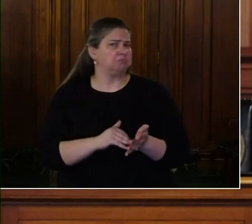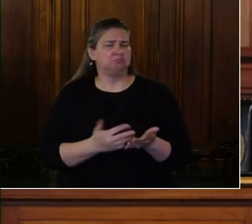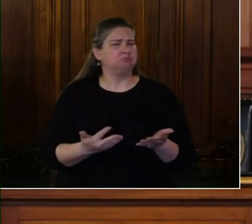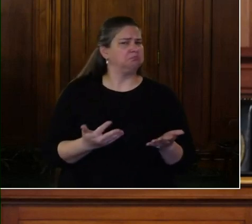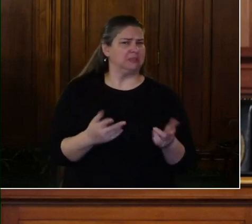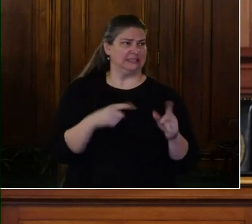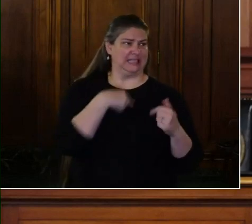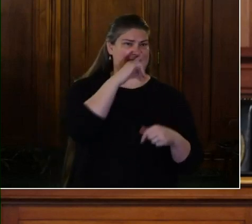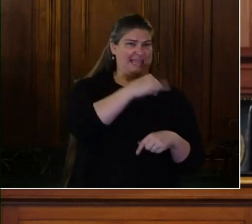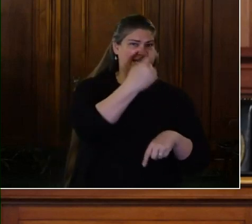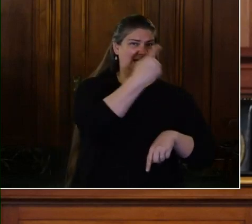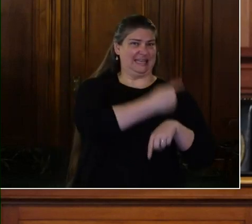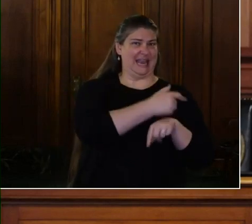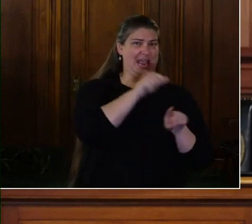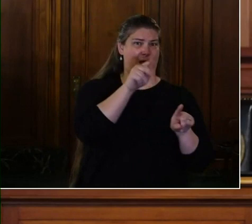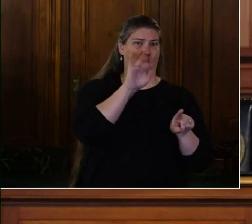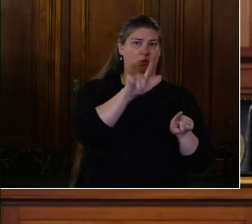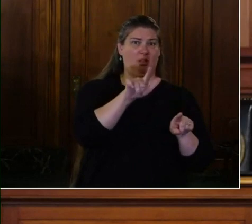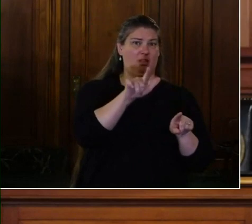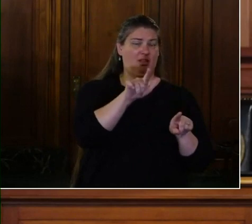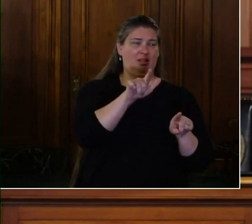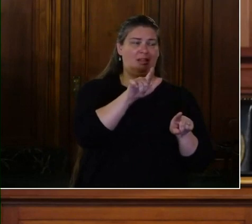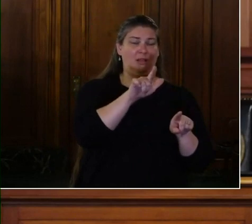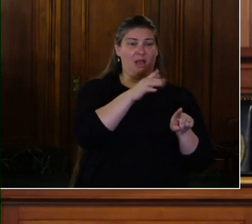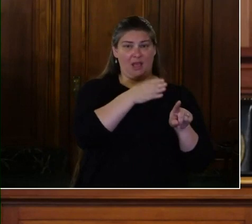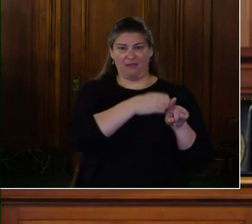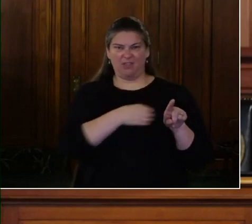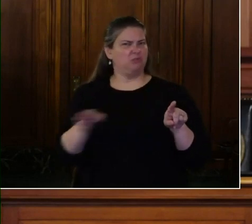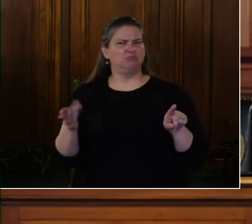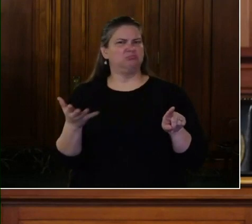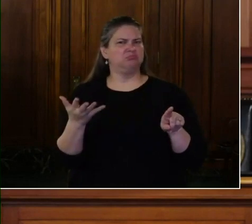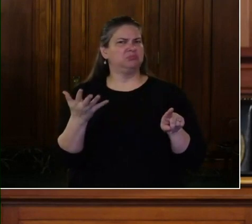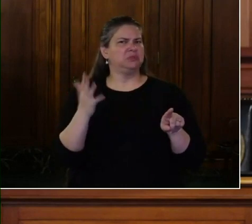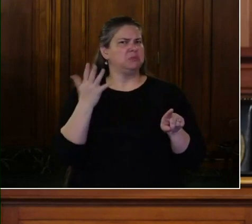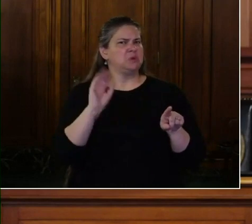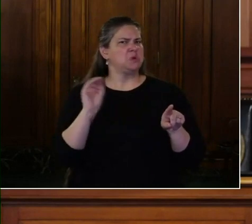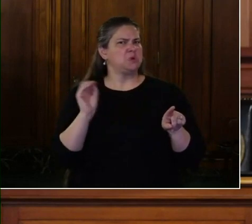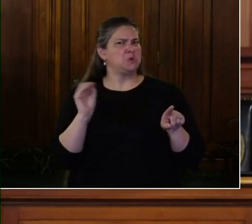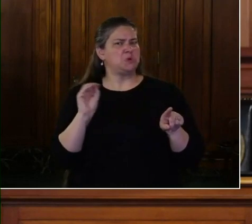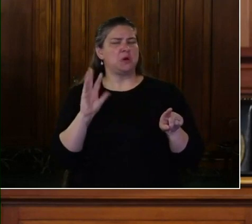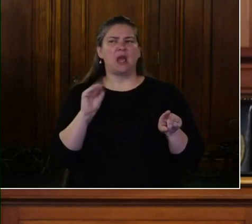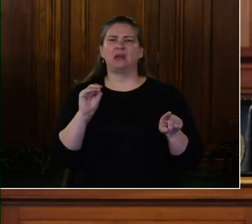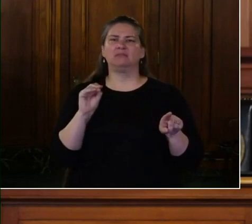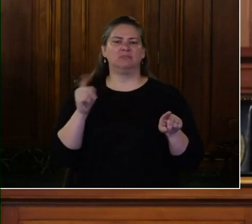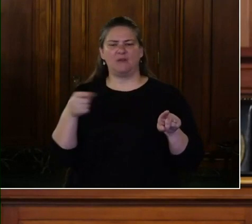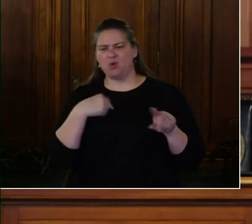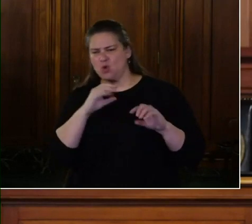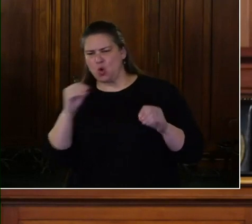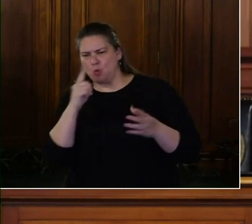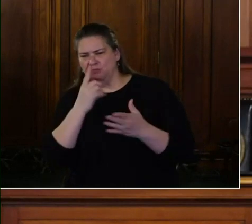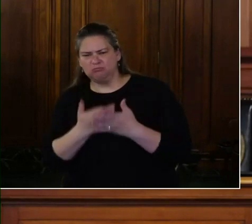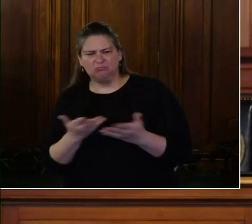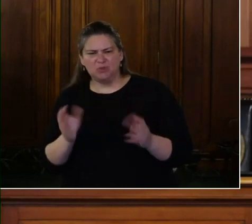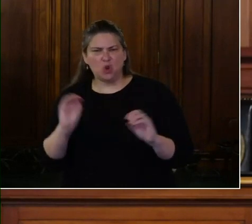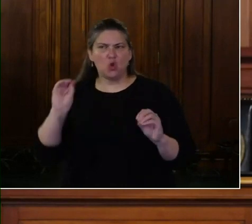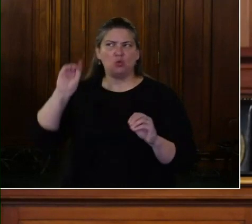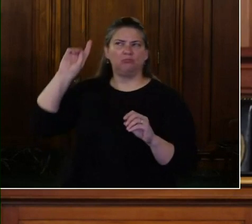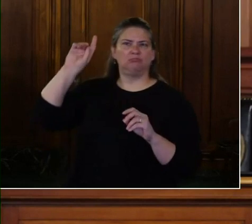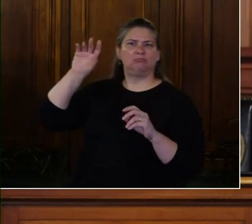since that day in April, and nothing to indicate that there was an external infiltration of the system.